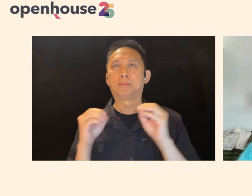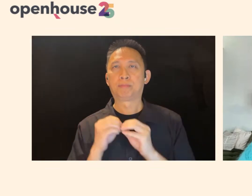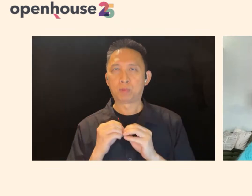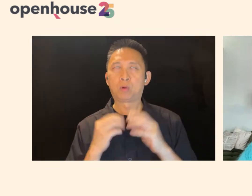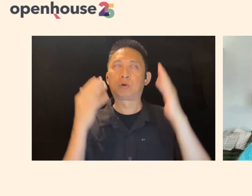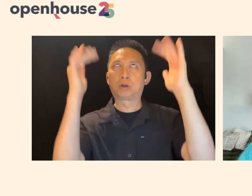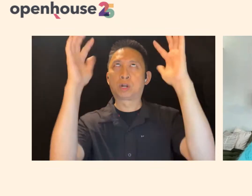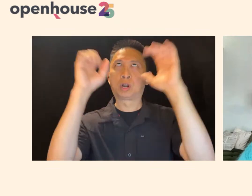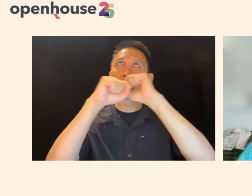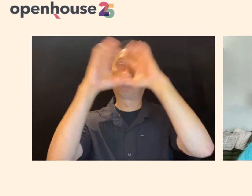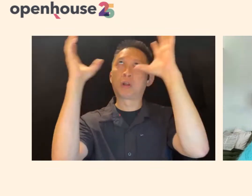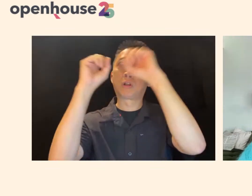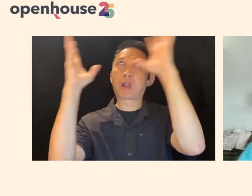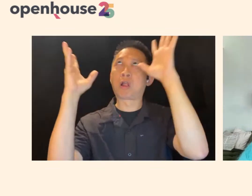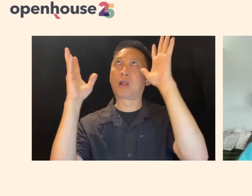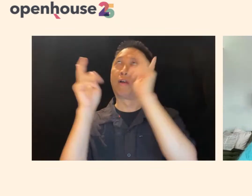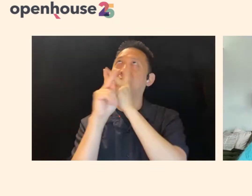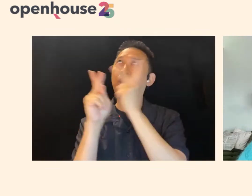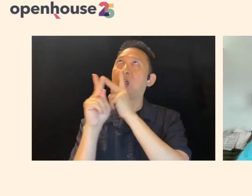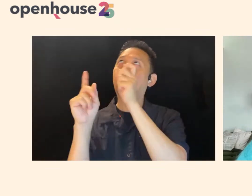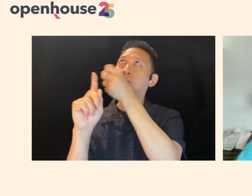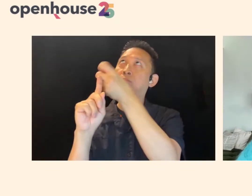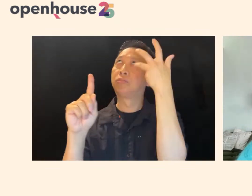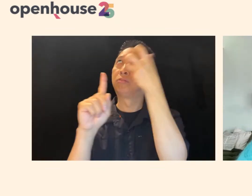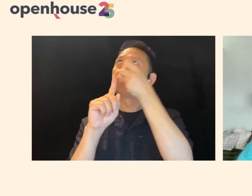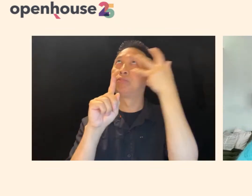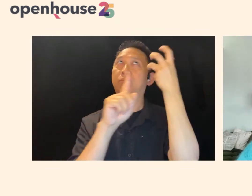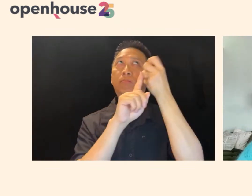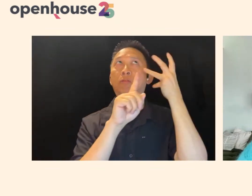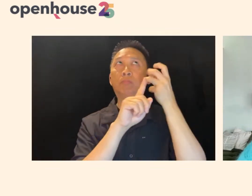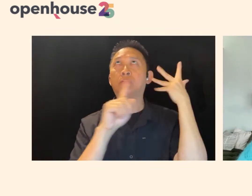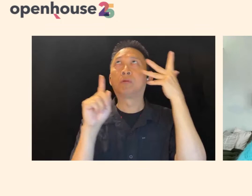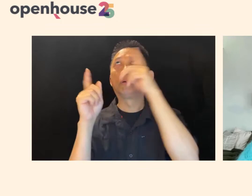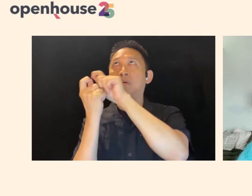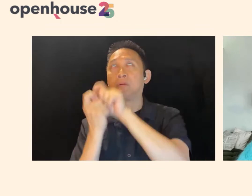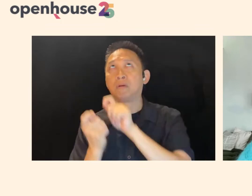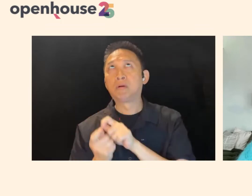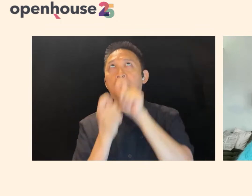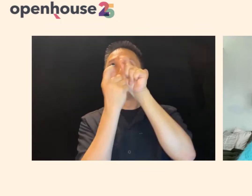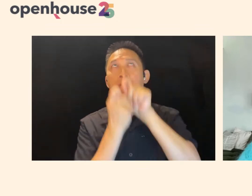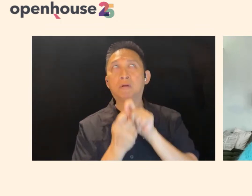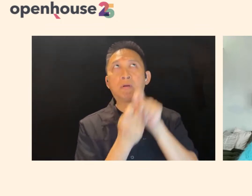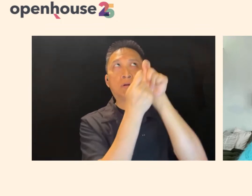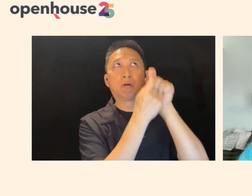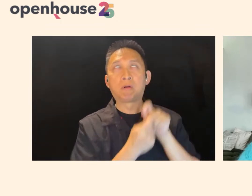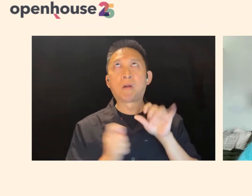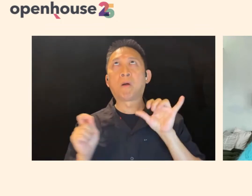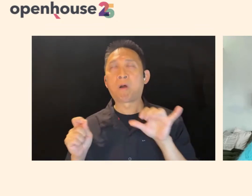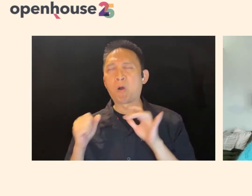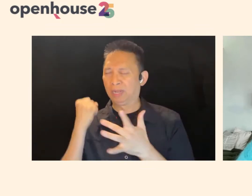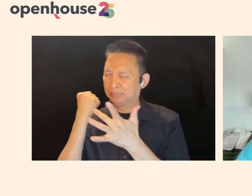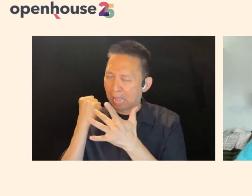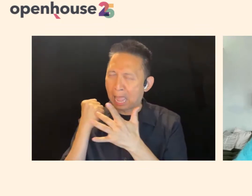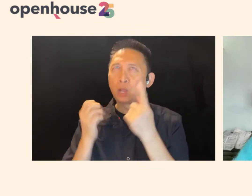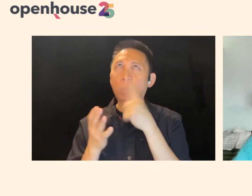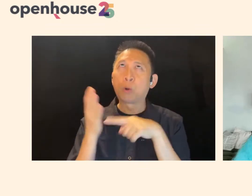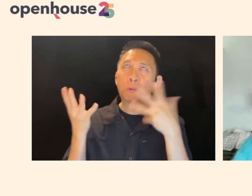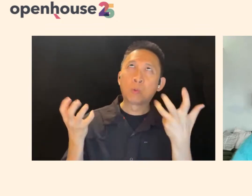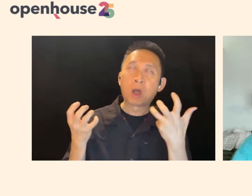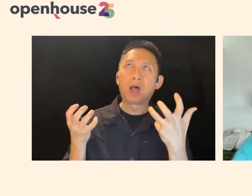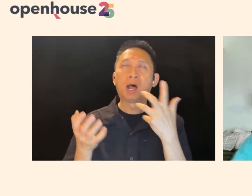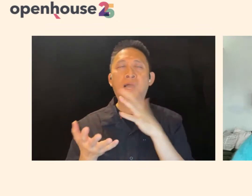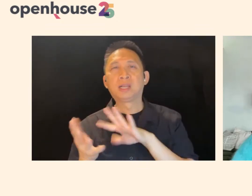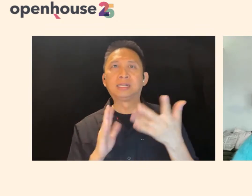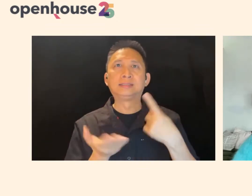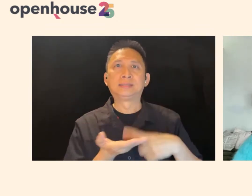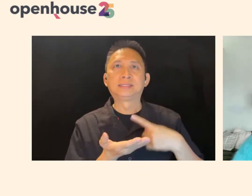work, details, technical decisions, these sort of cloistered conversations with finance folks, and line